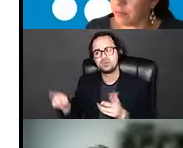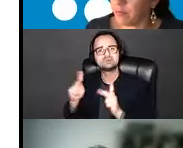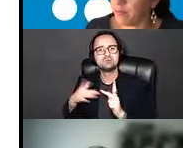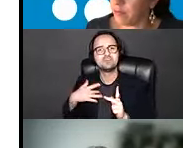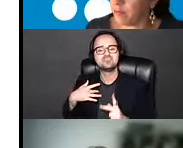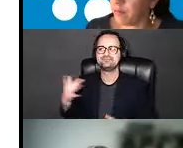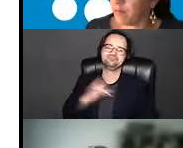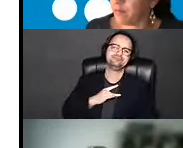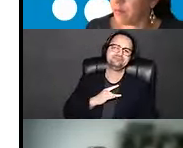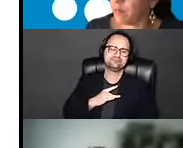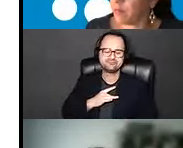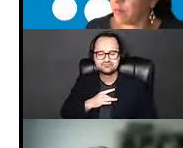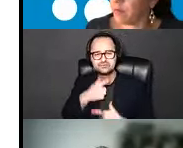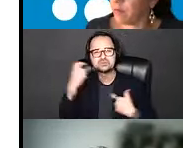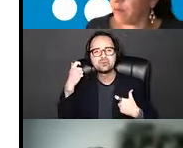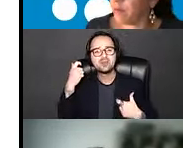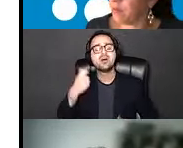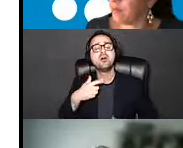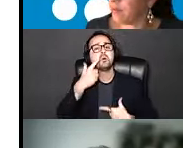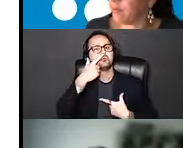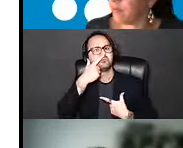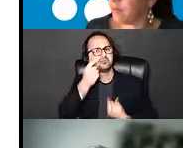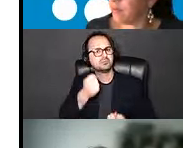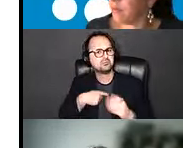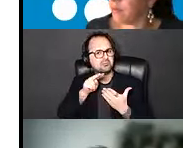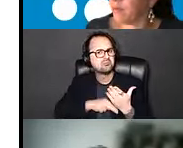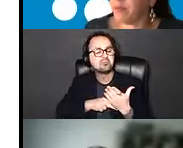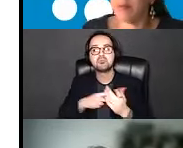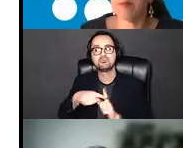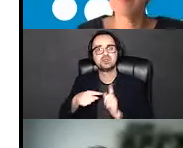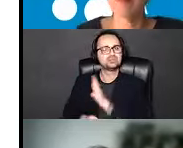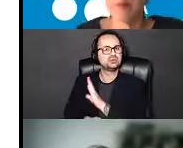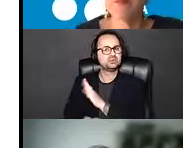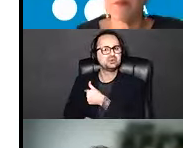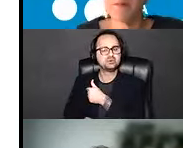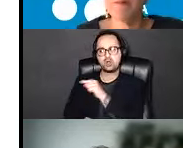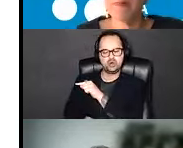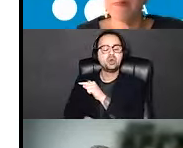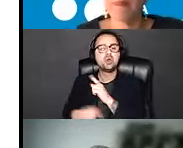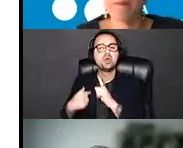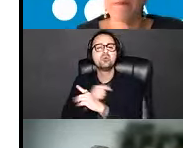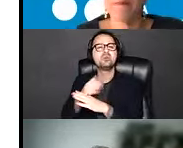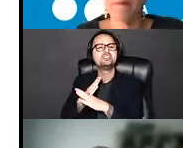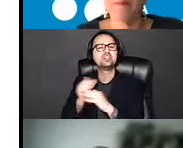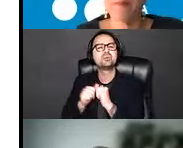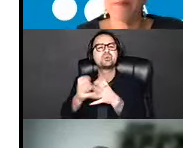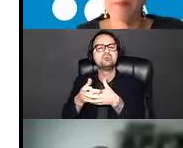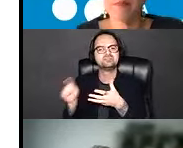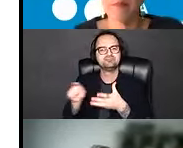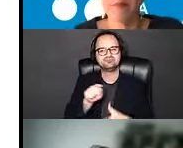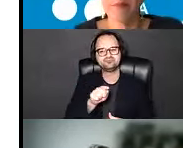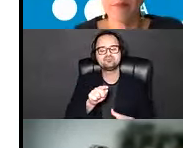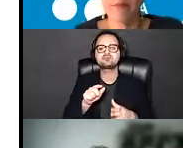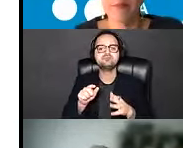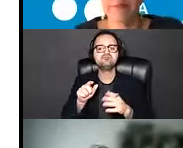trauma. So it's been interesting to me and to her, as we share this with groups that are